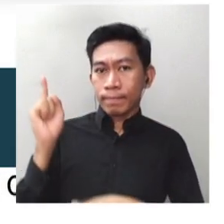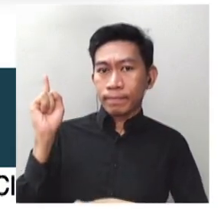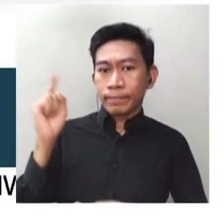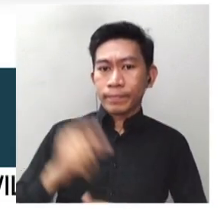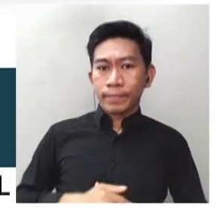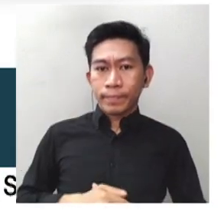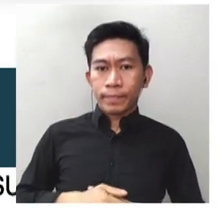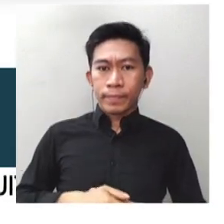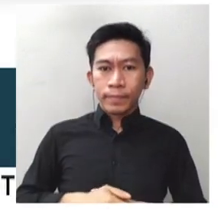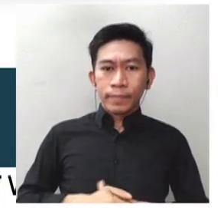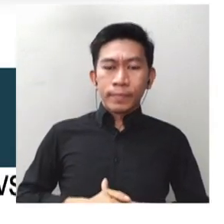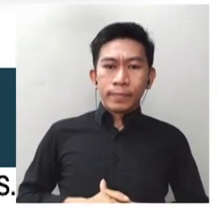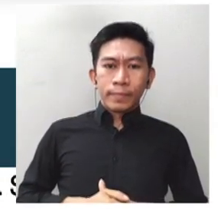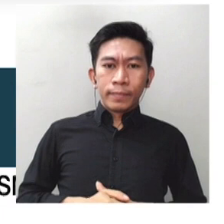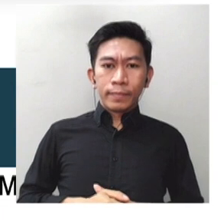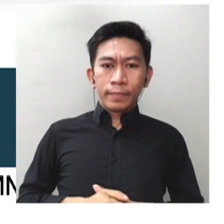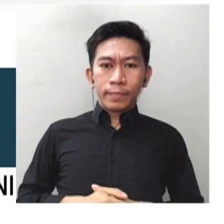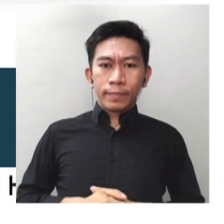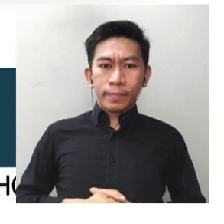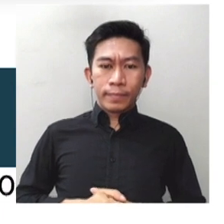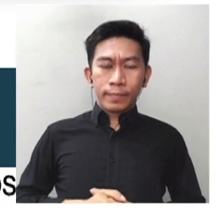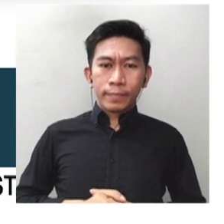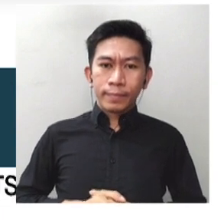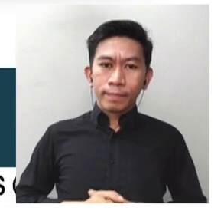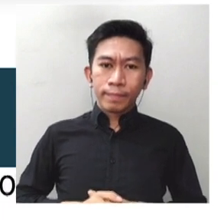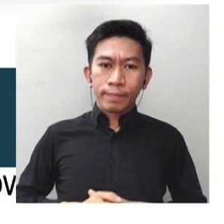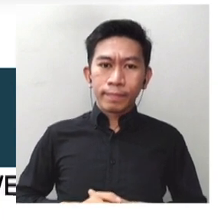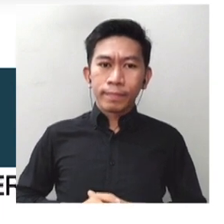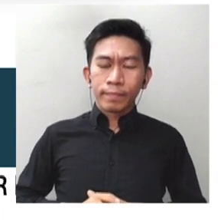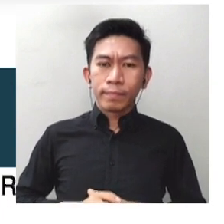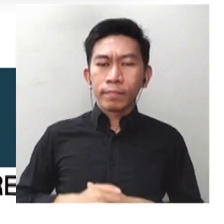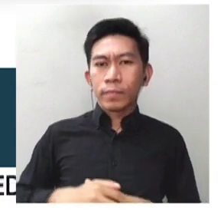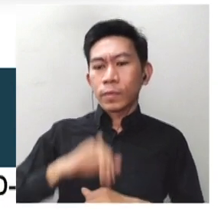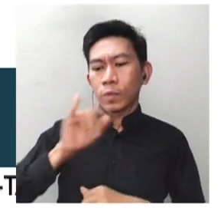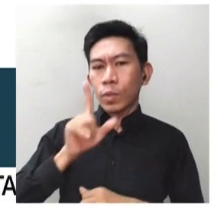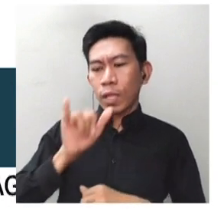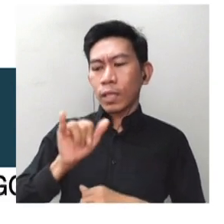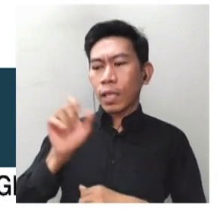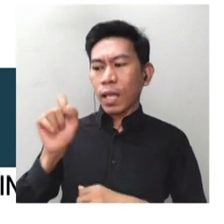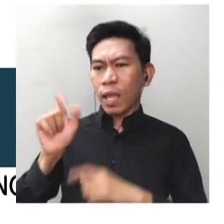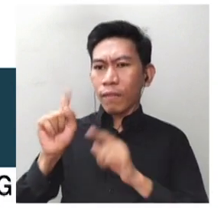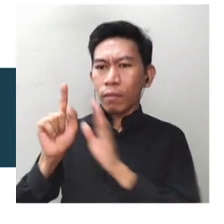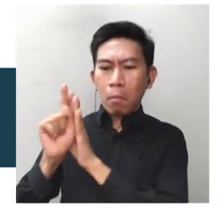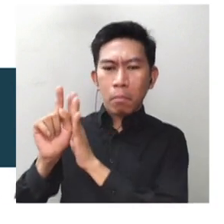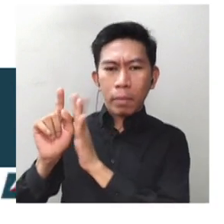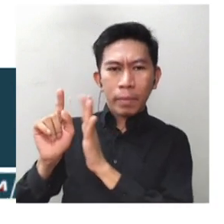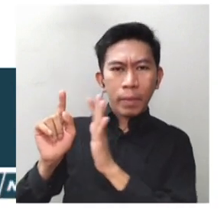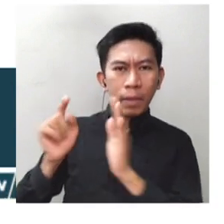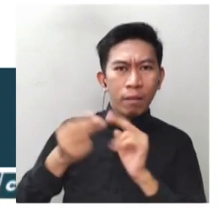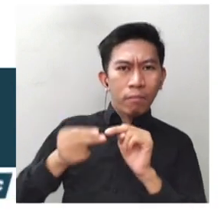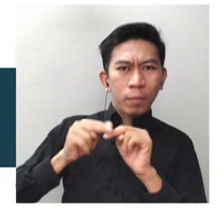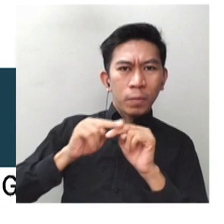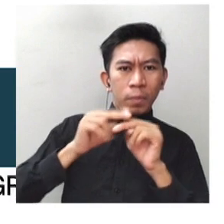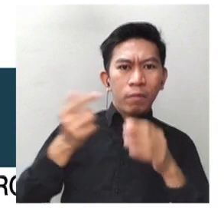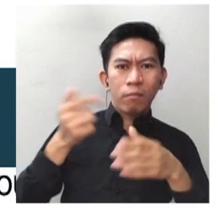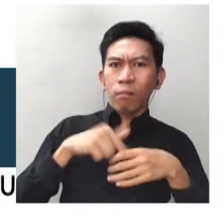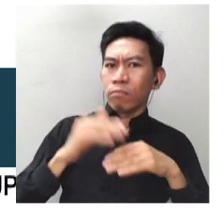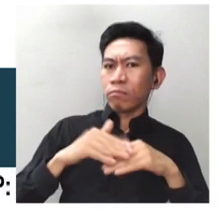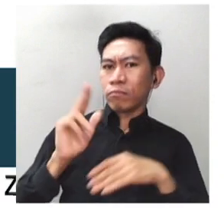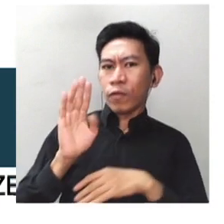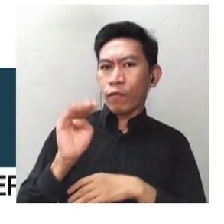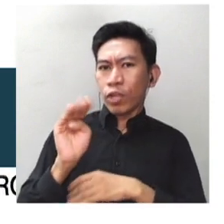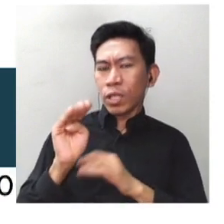diesel prices will see a 20 centavo markup. Since July 11, pump prices have gone up by over 14 pesos, with diesel having the